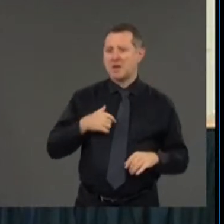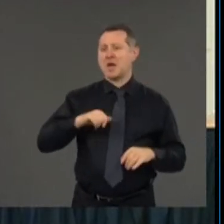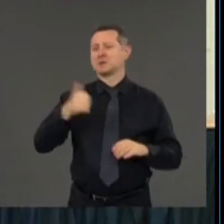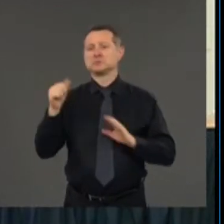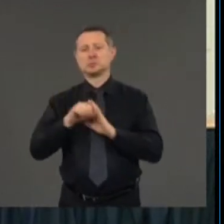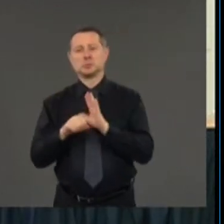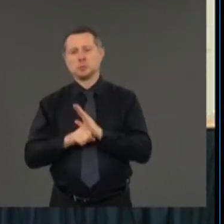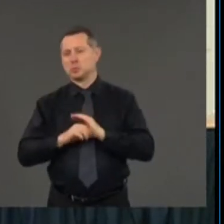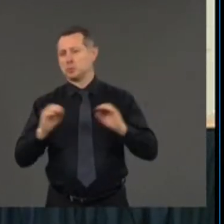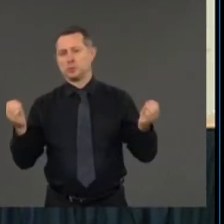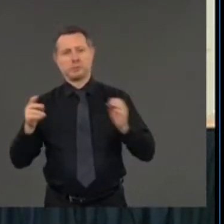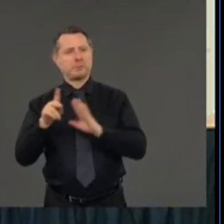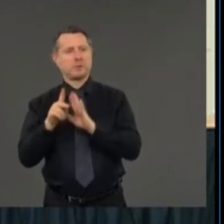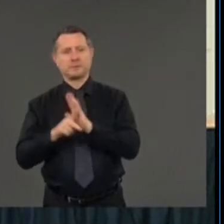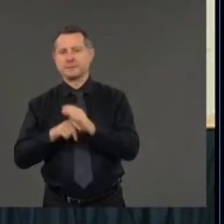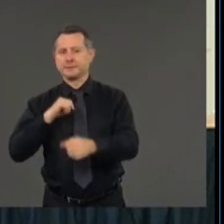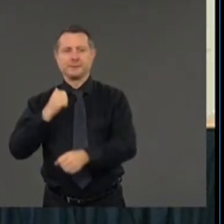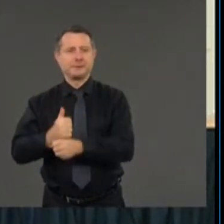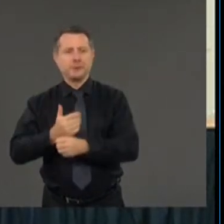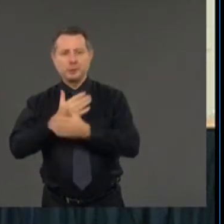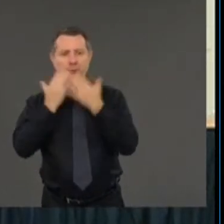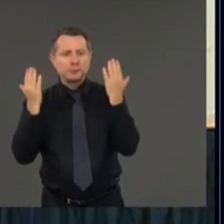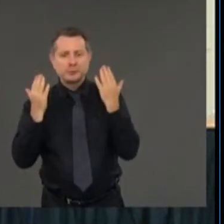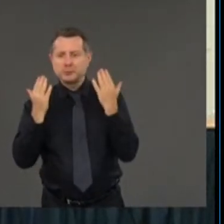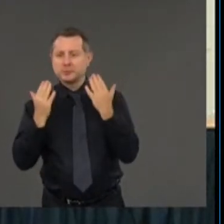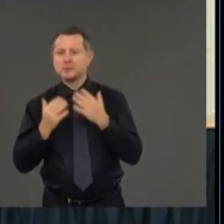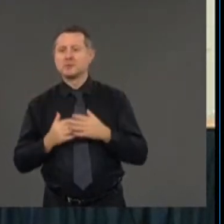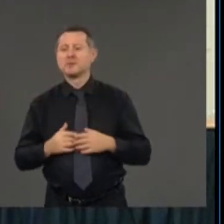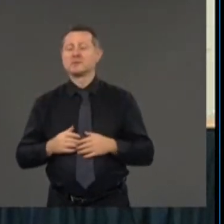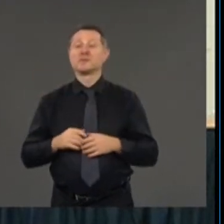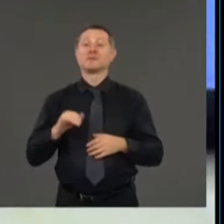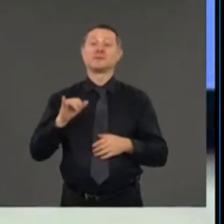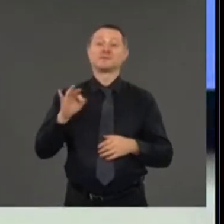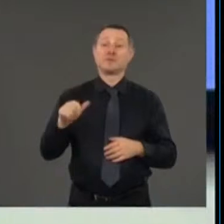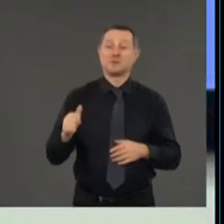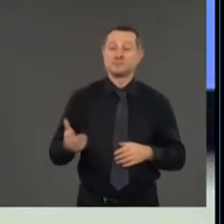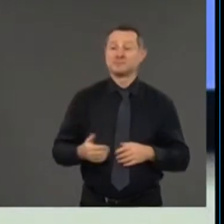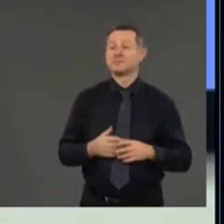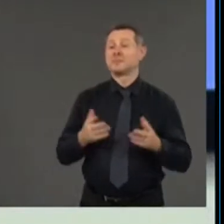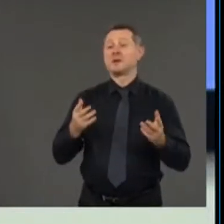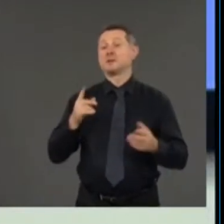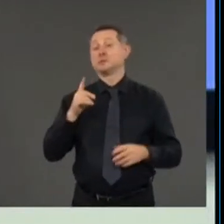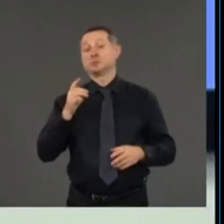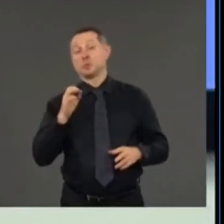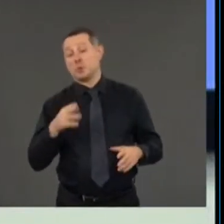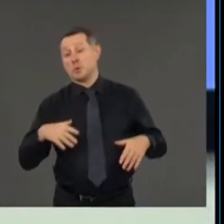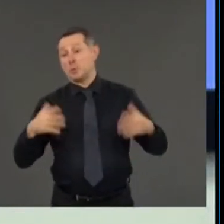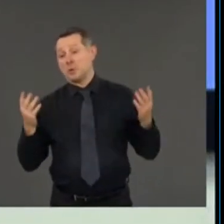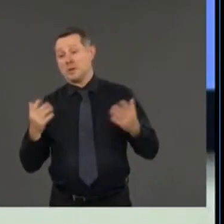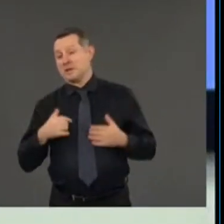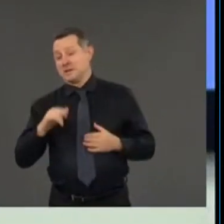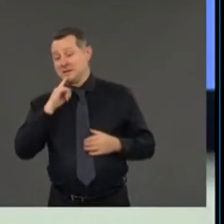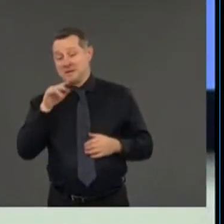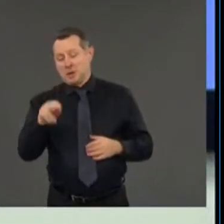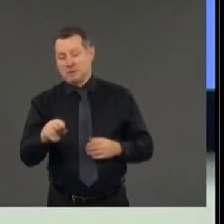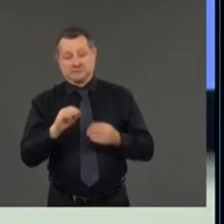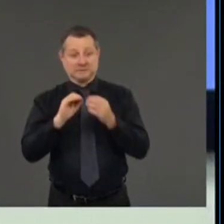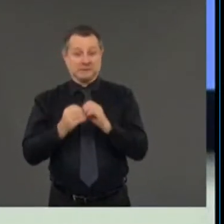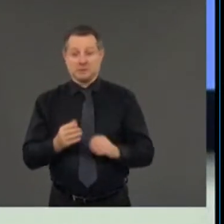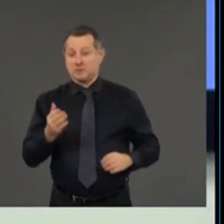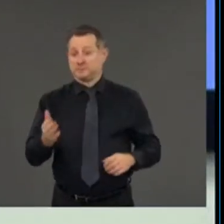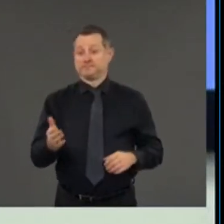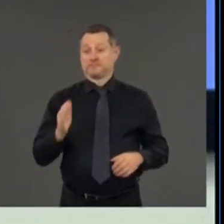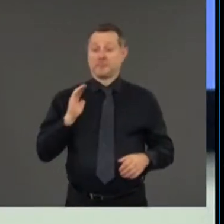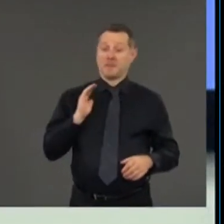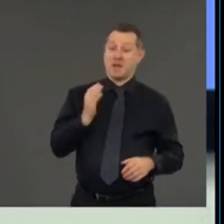similar to the March 25th order, like Florida. I mean, I would go back and look at that data, but I could tell you what the data that we have